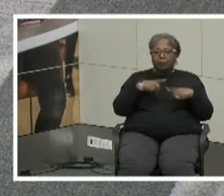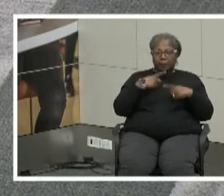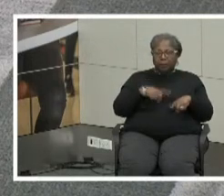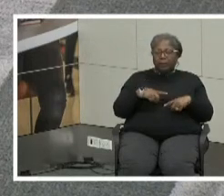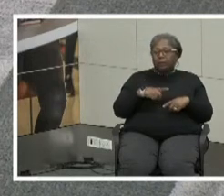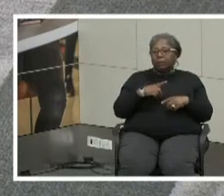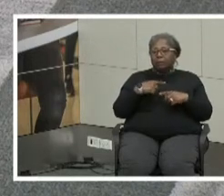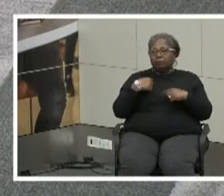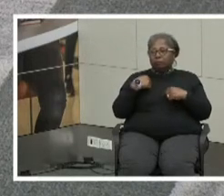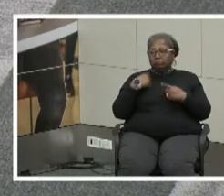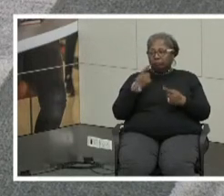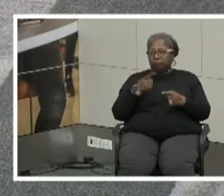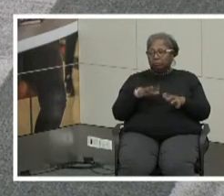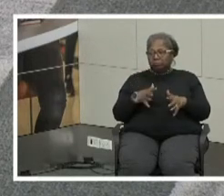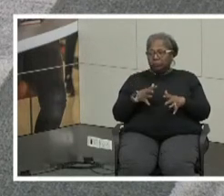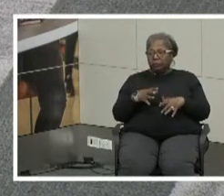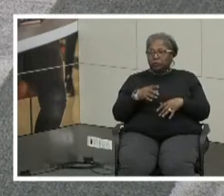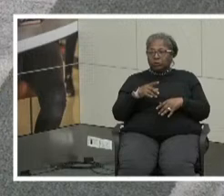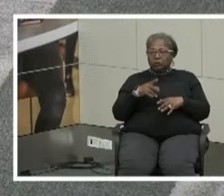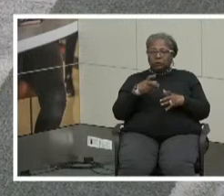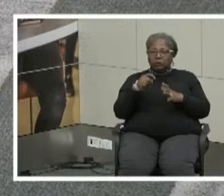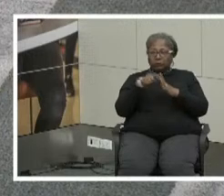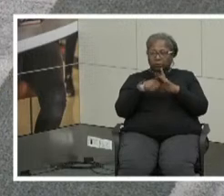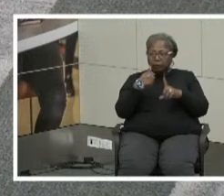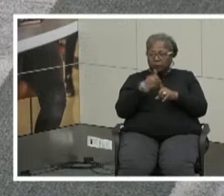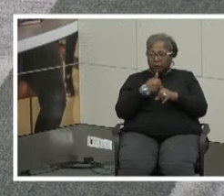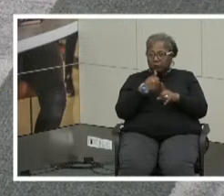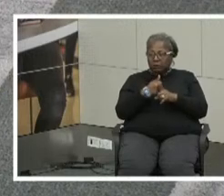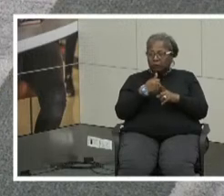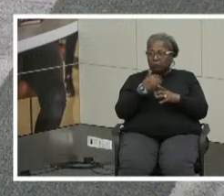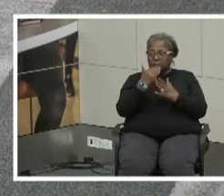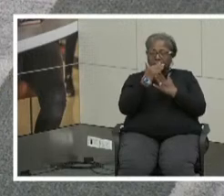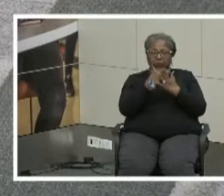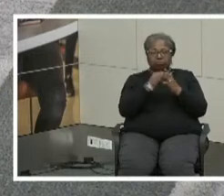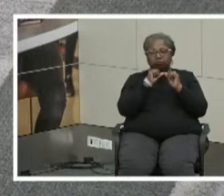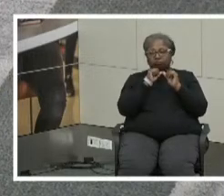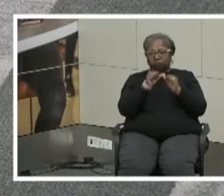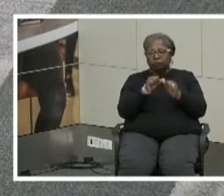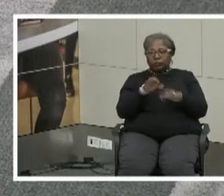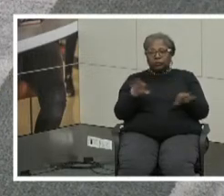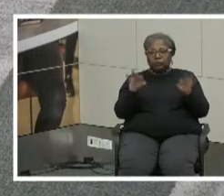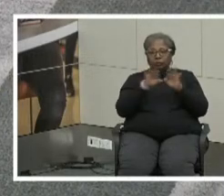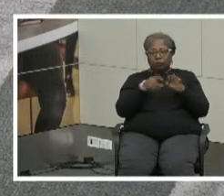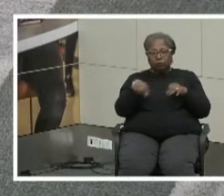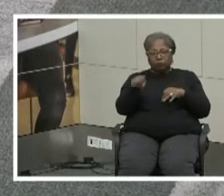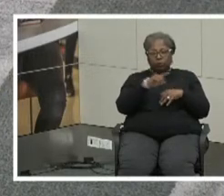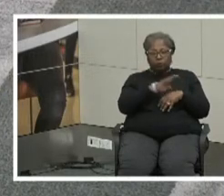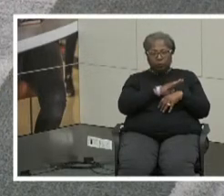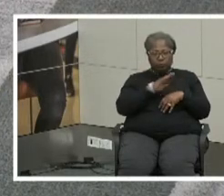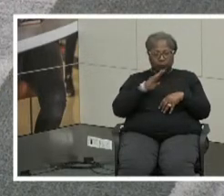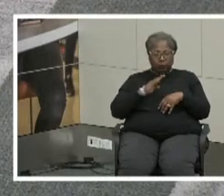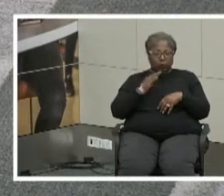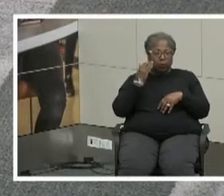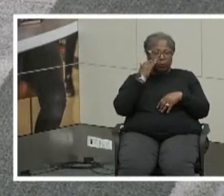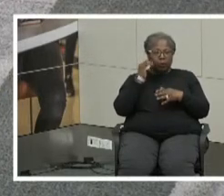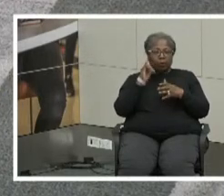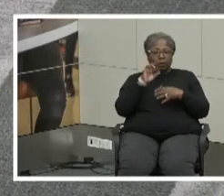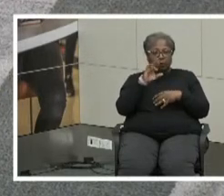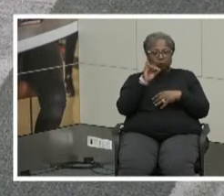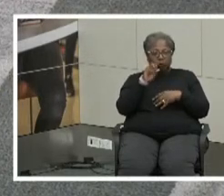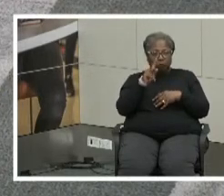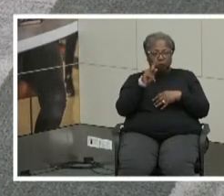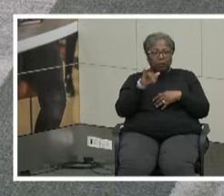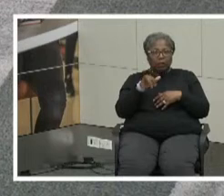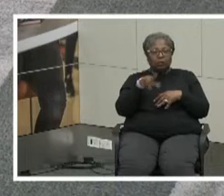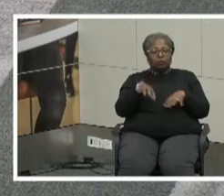anxiety suicide ideation the list goes on it is important that you the board are aware of the risk you take with